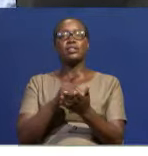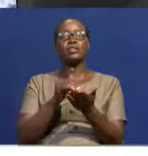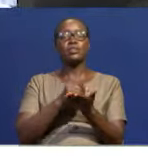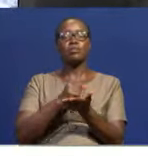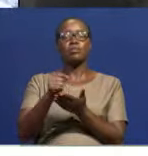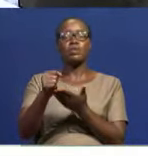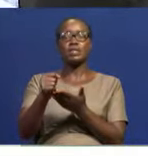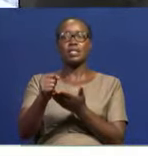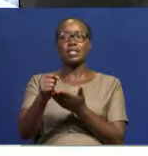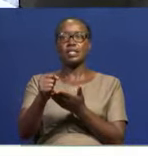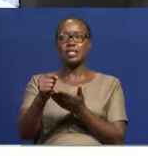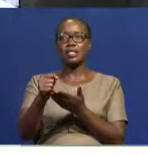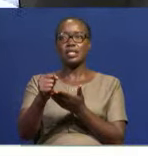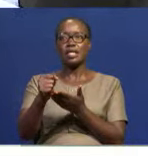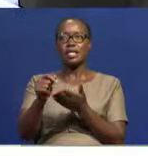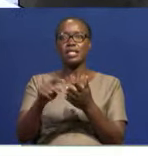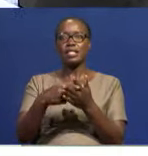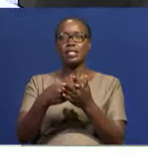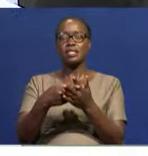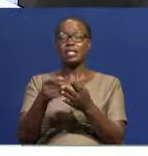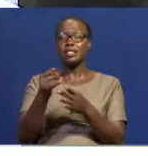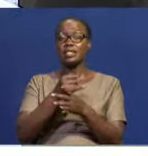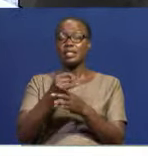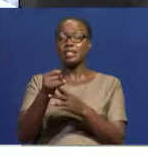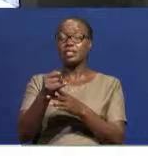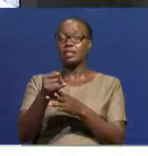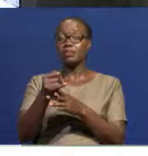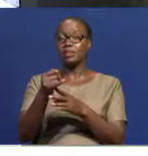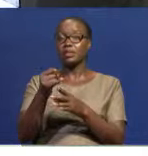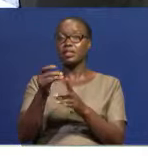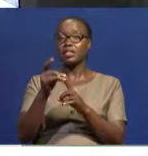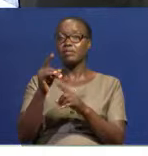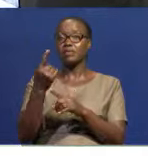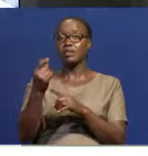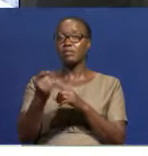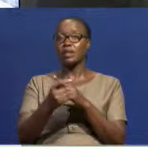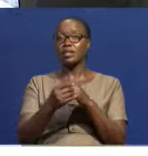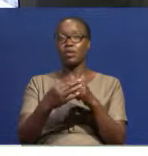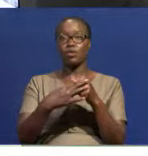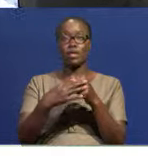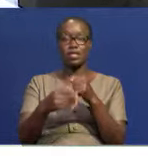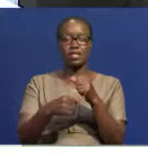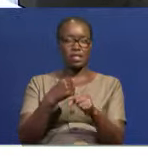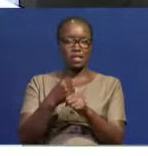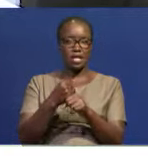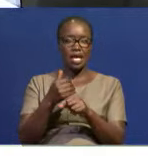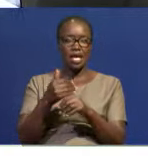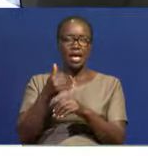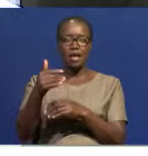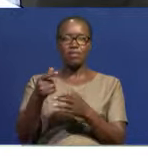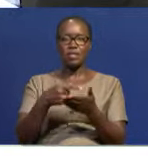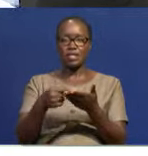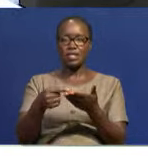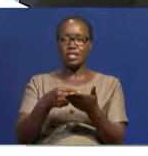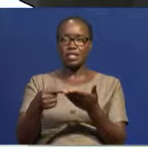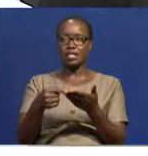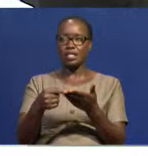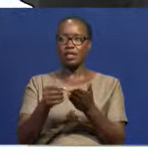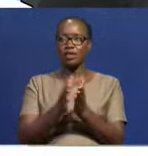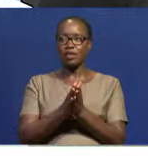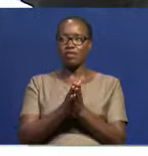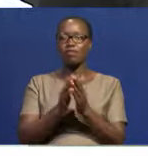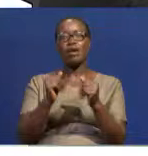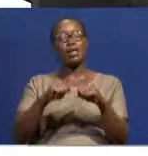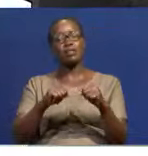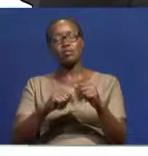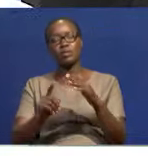posted and to commence their internship by the 1st of August this year. This is after the signing of an addendum